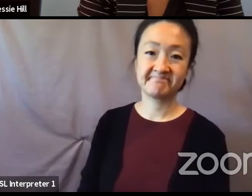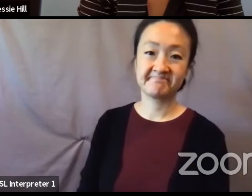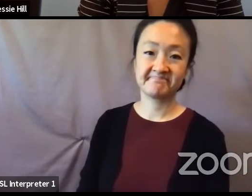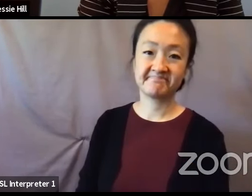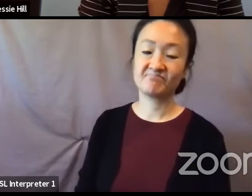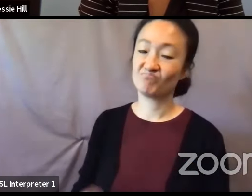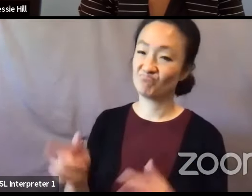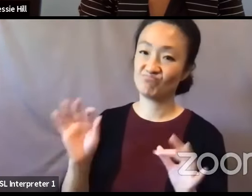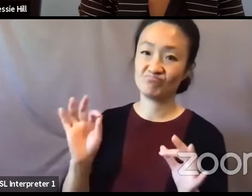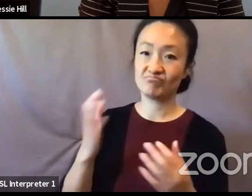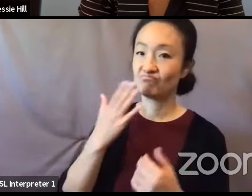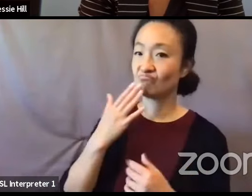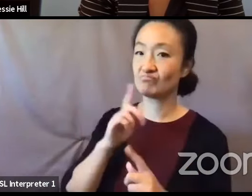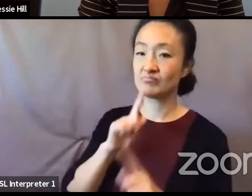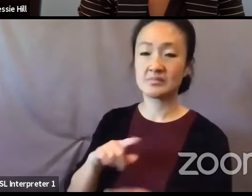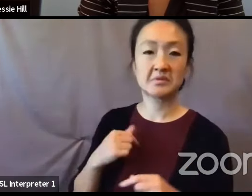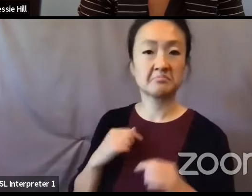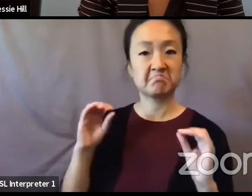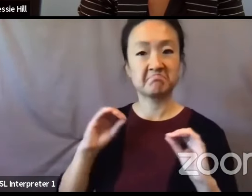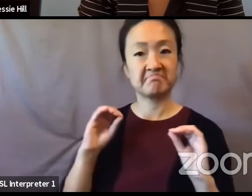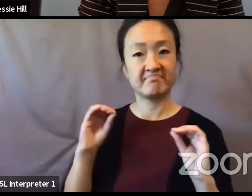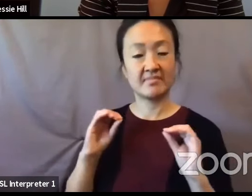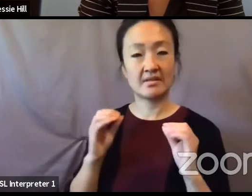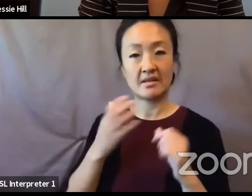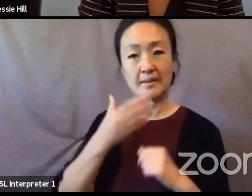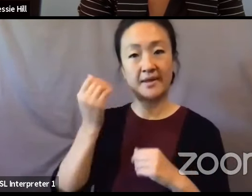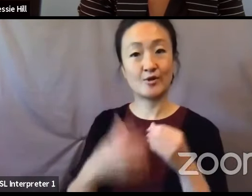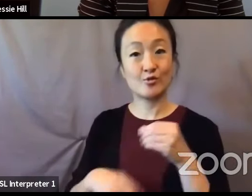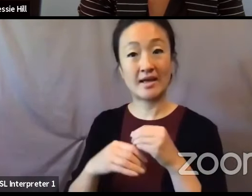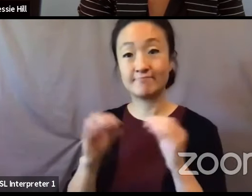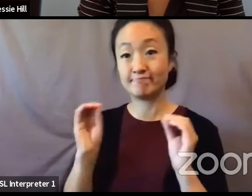that was a good response. I don't have anything better to add to that,